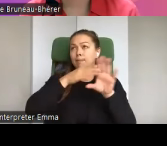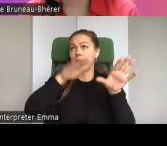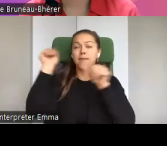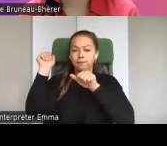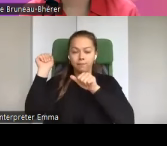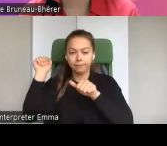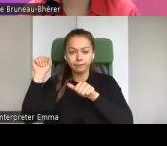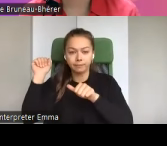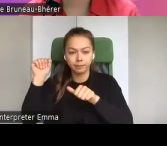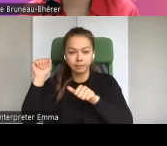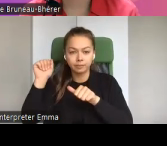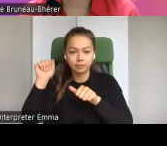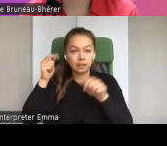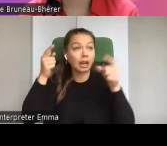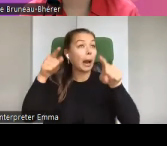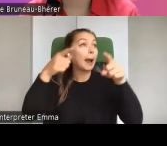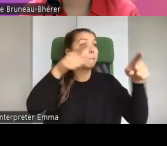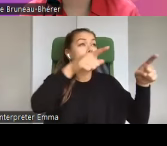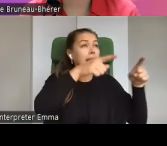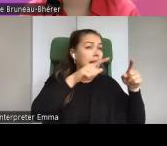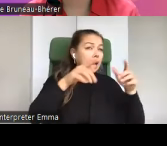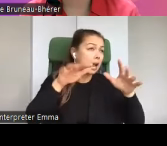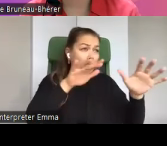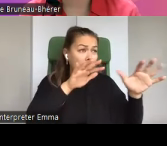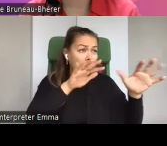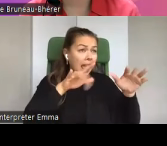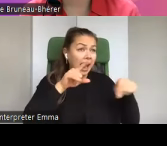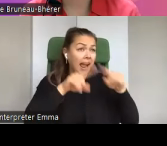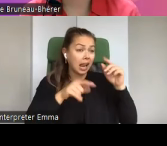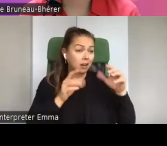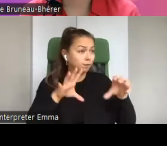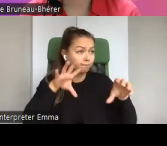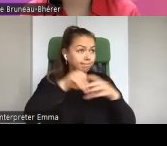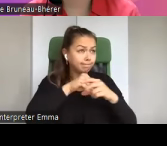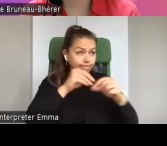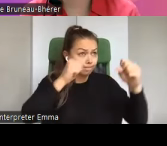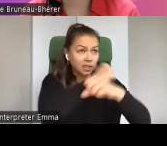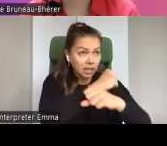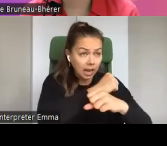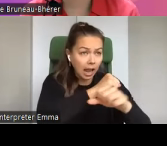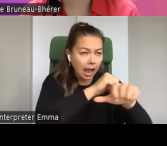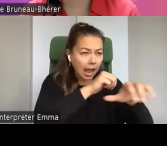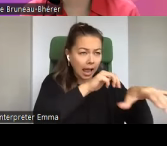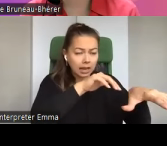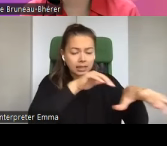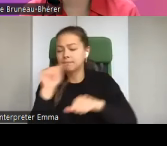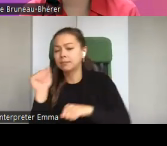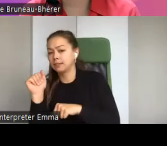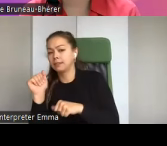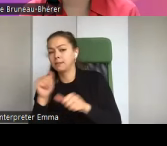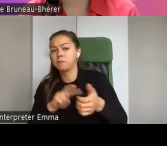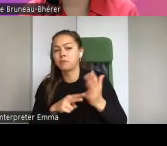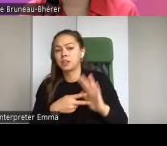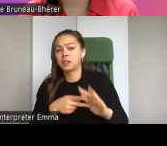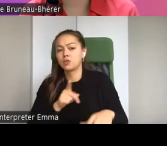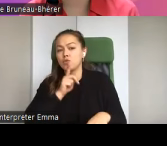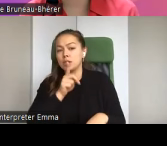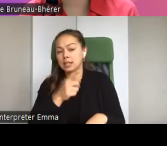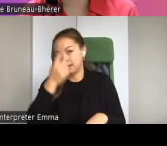when these incidents are happening. So we might not be fully in dissociation. It's really the inverse of full